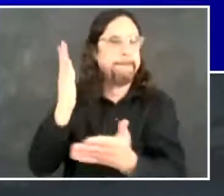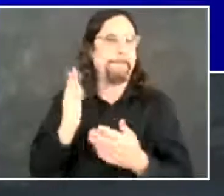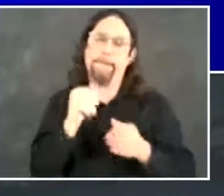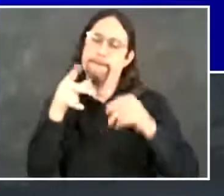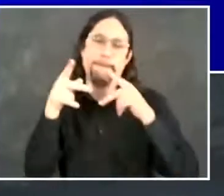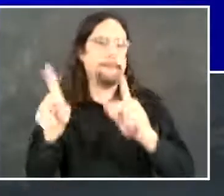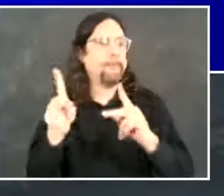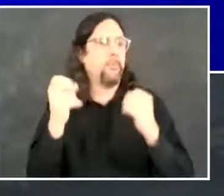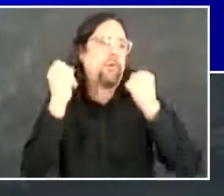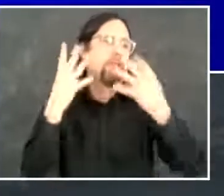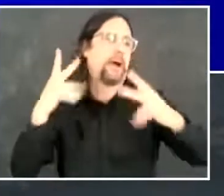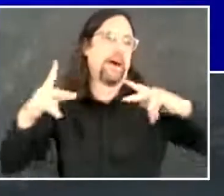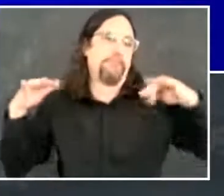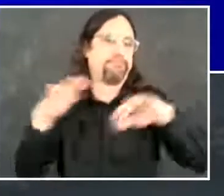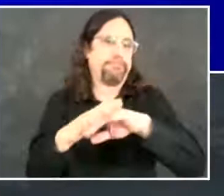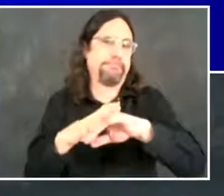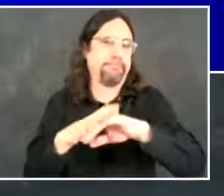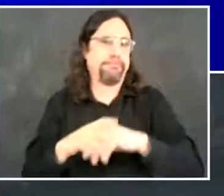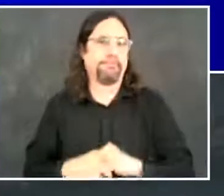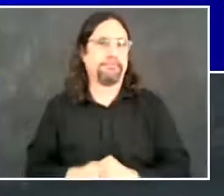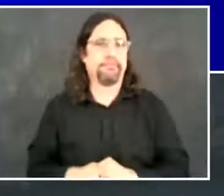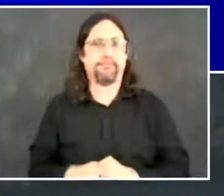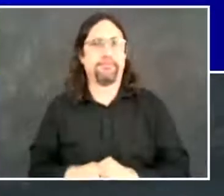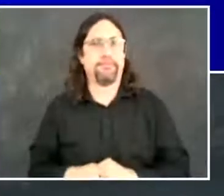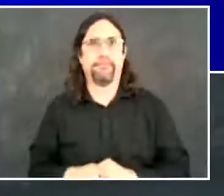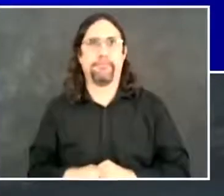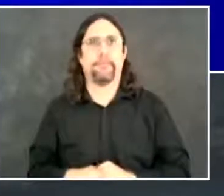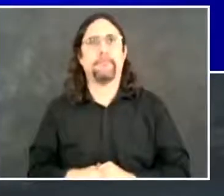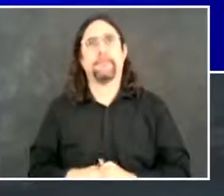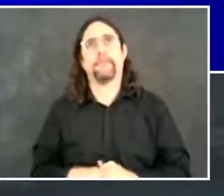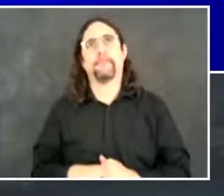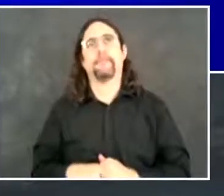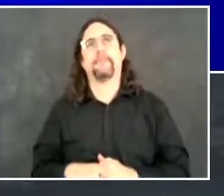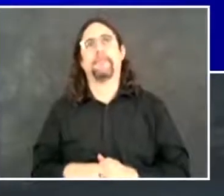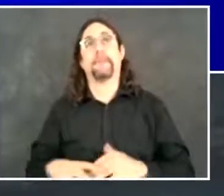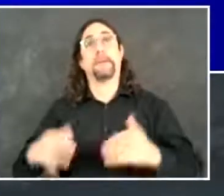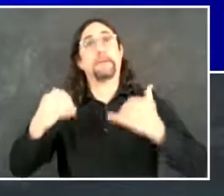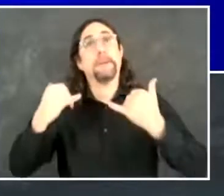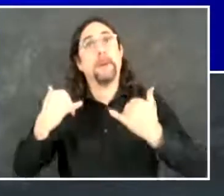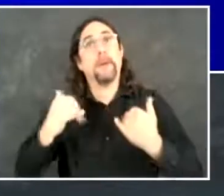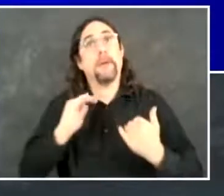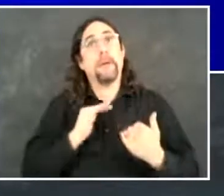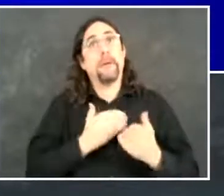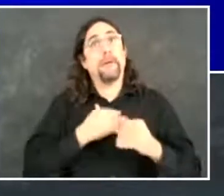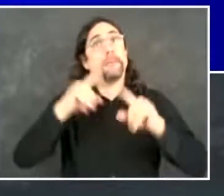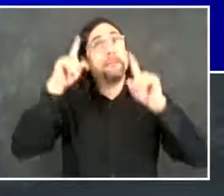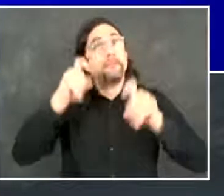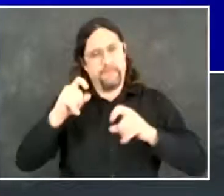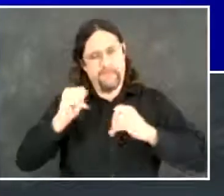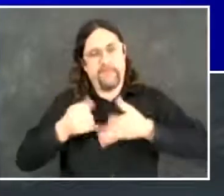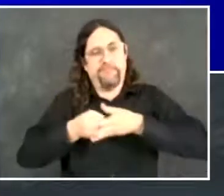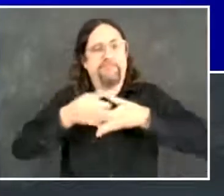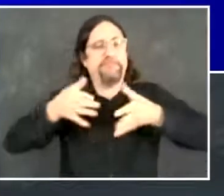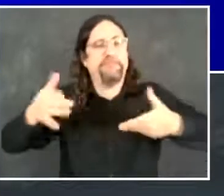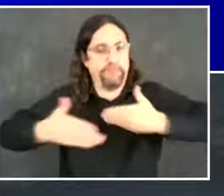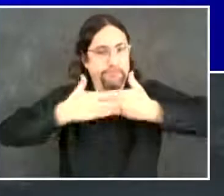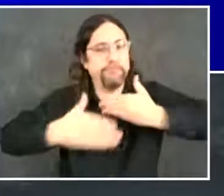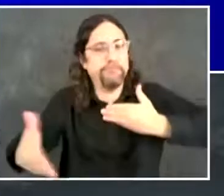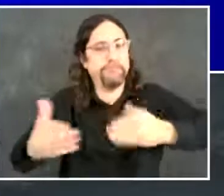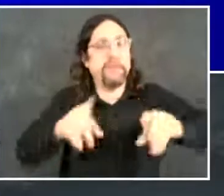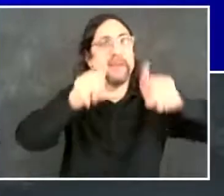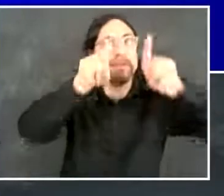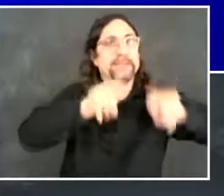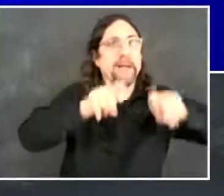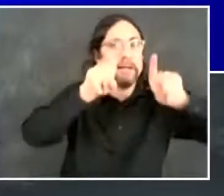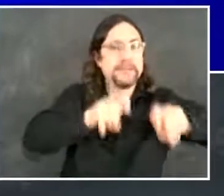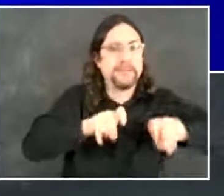that sweet spot where the numbers come down, the test and trace comes up in terms of capacity, and the test and trace becomes